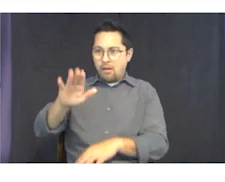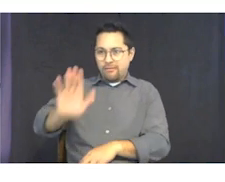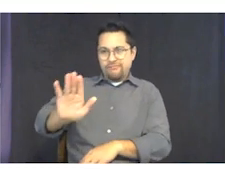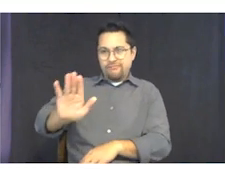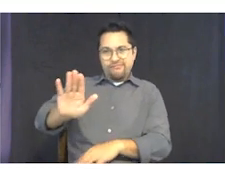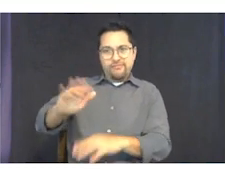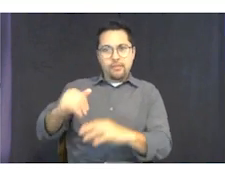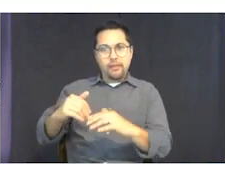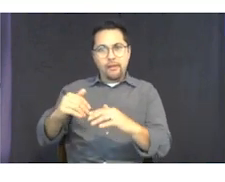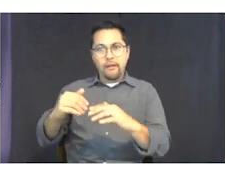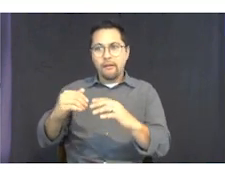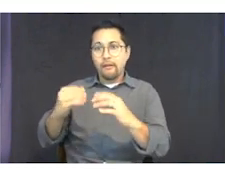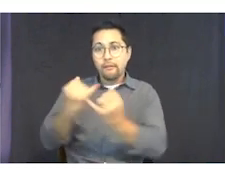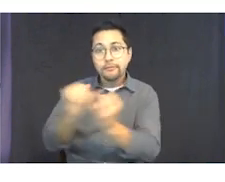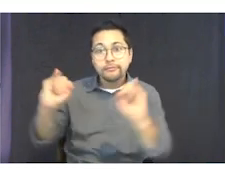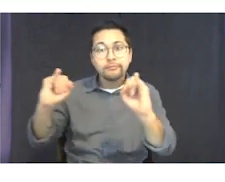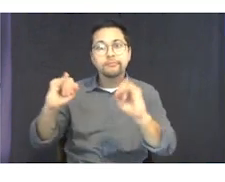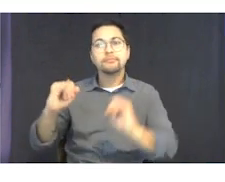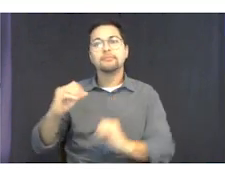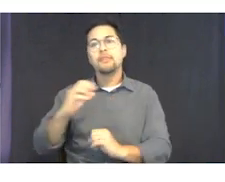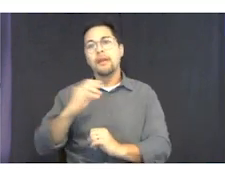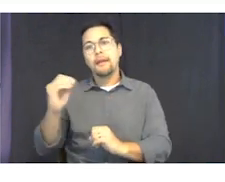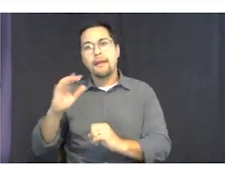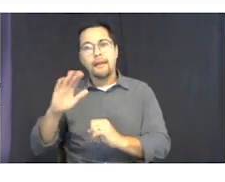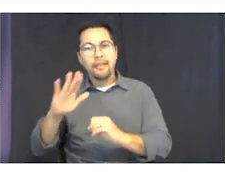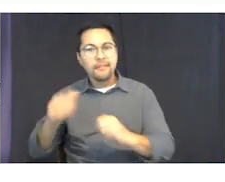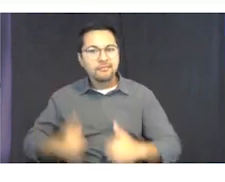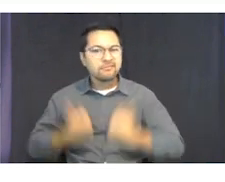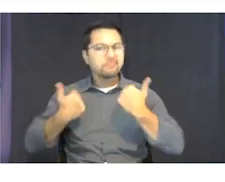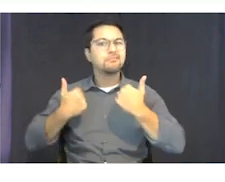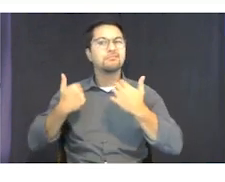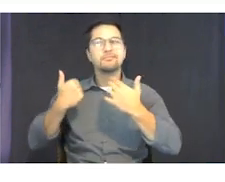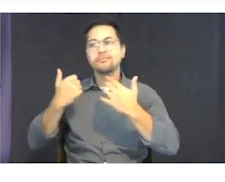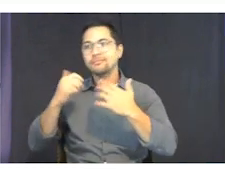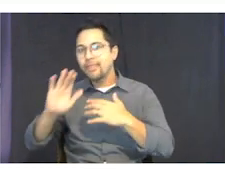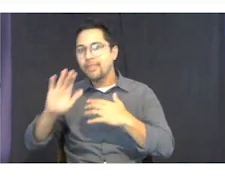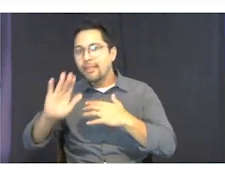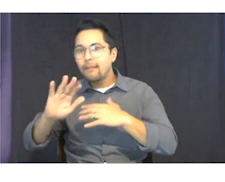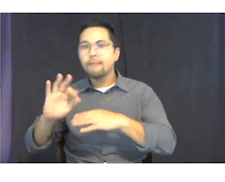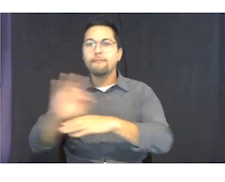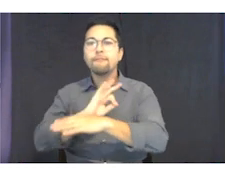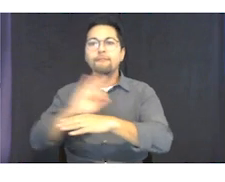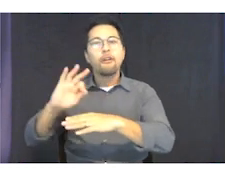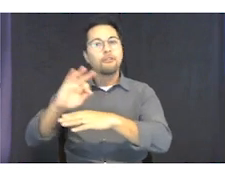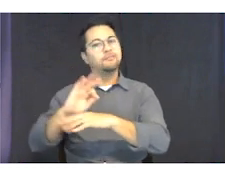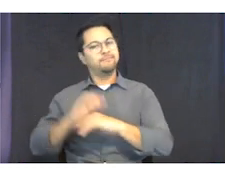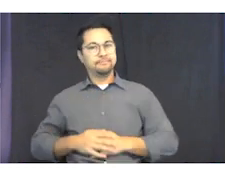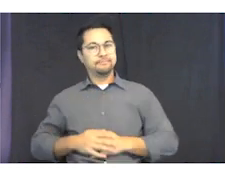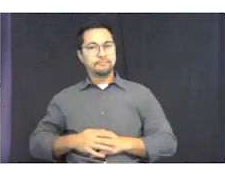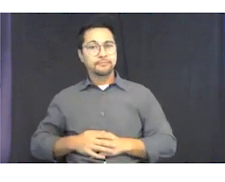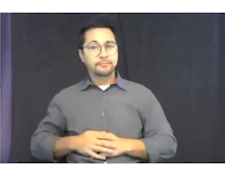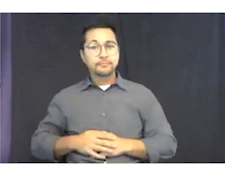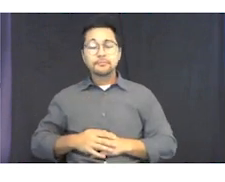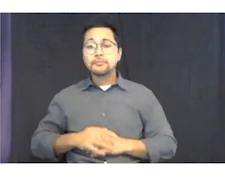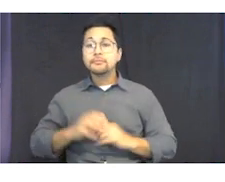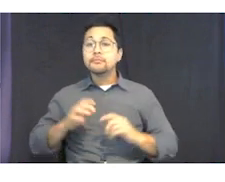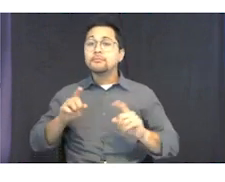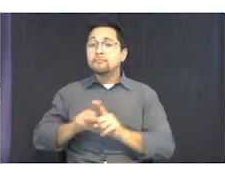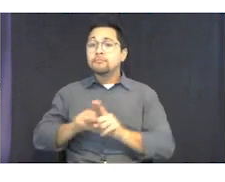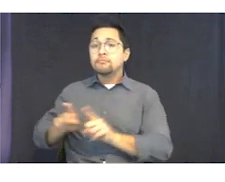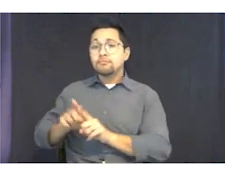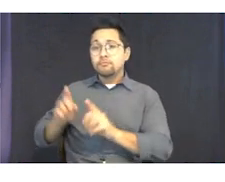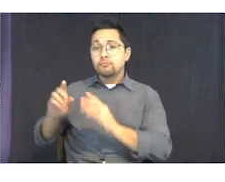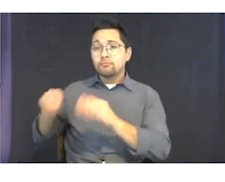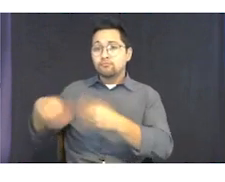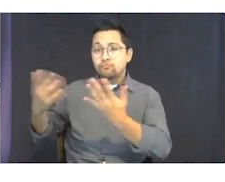person's level of independence and overall well-being and functioning. We also have the link there that you